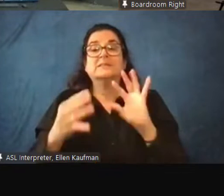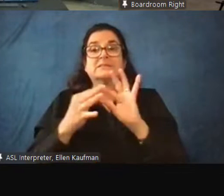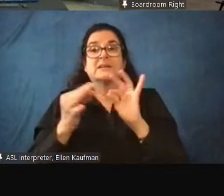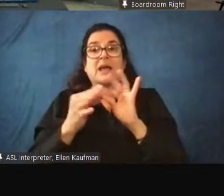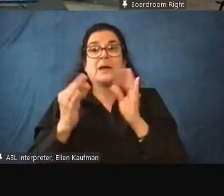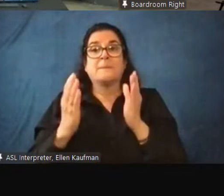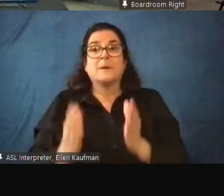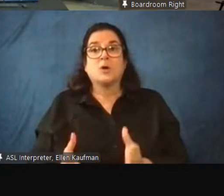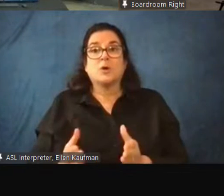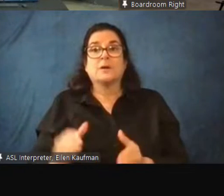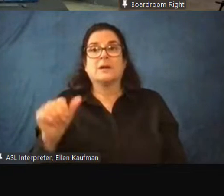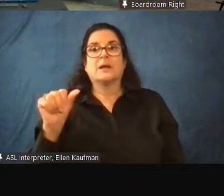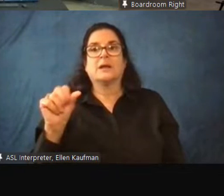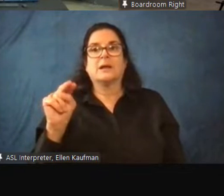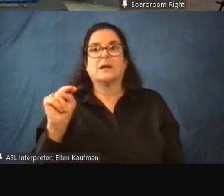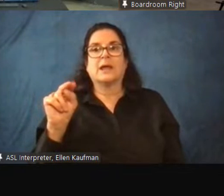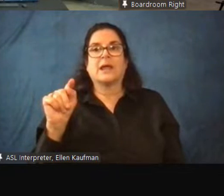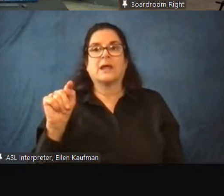is Antoine Members.